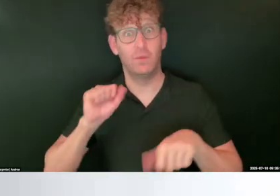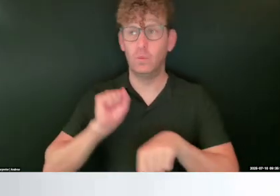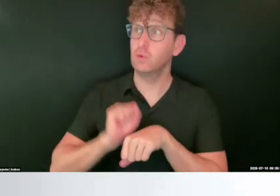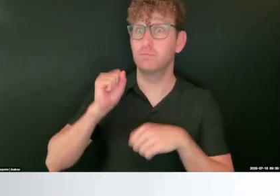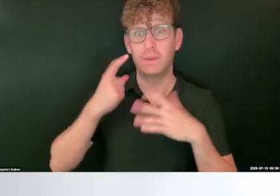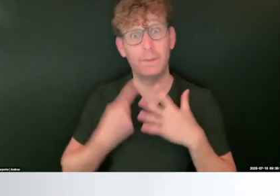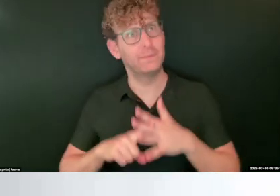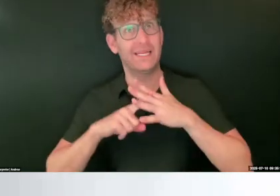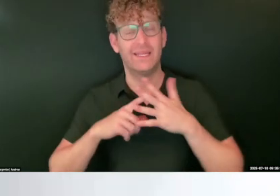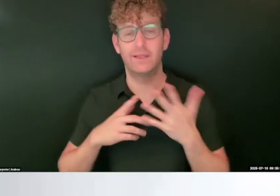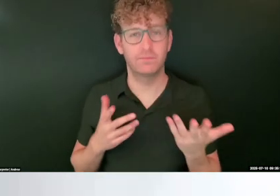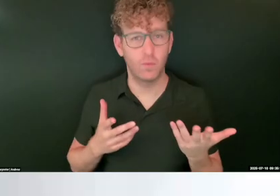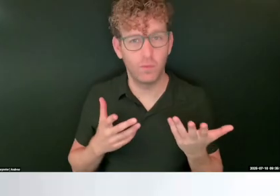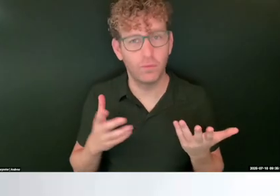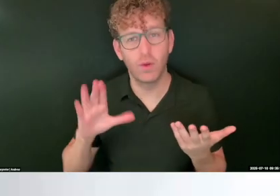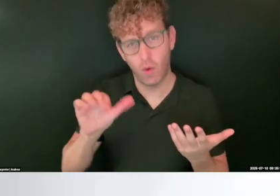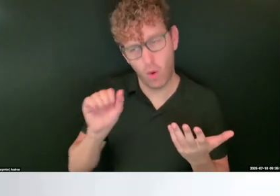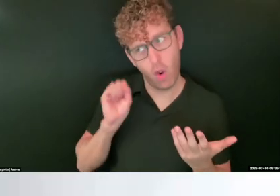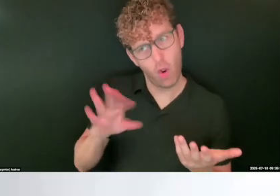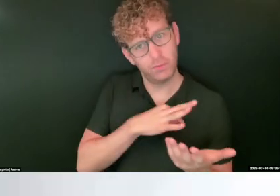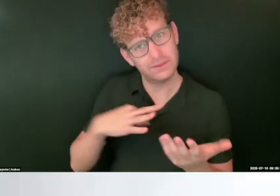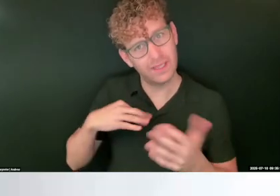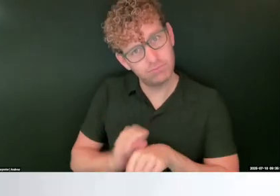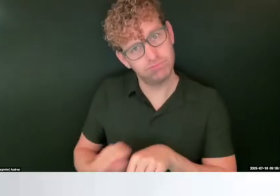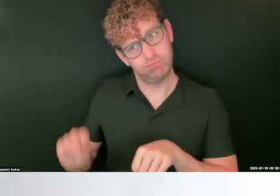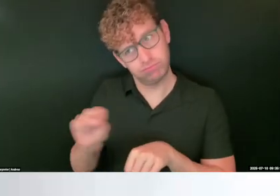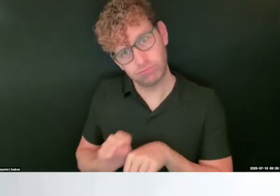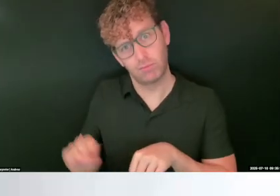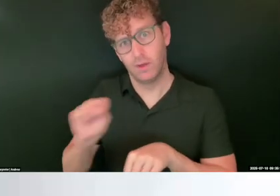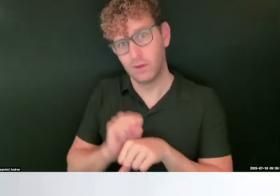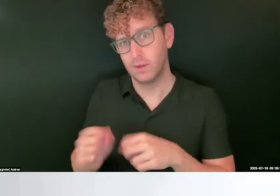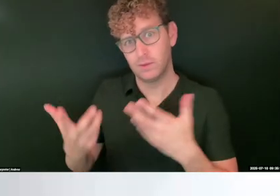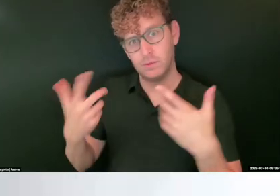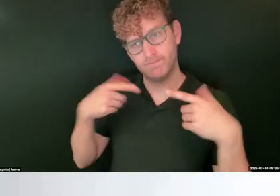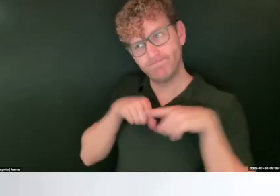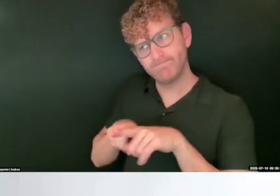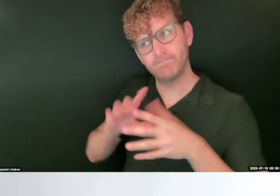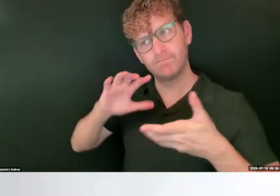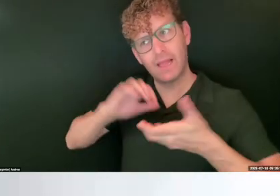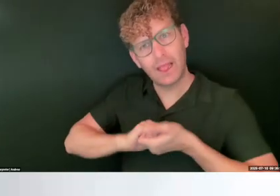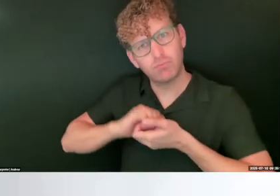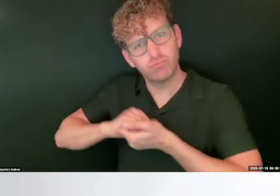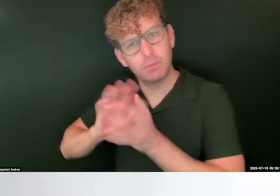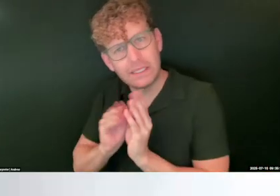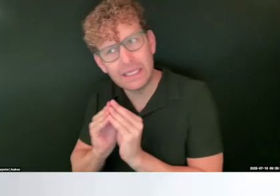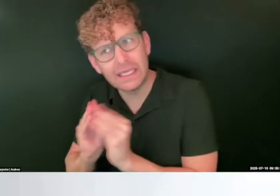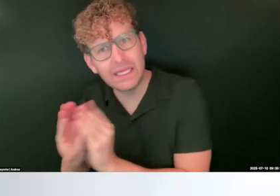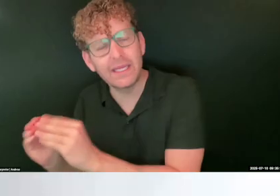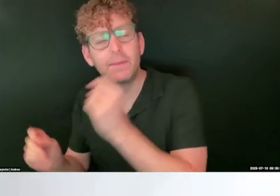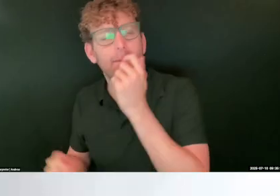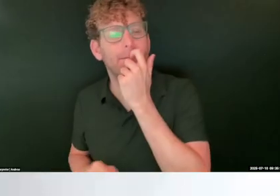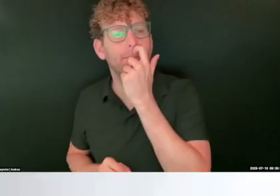So this work is not just beginning. CARB staff has been working on alignment through collaboration meetings where all